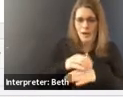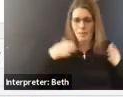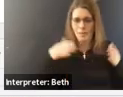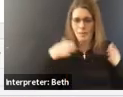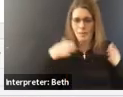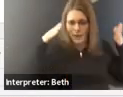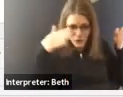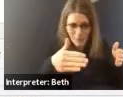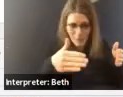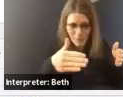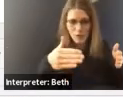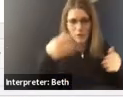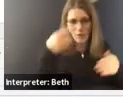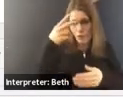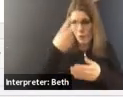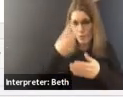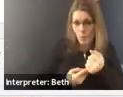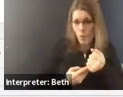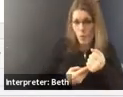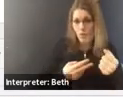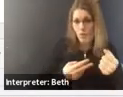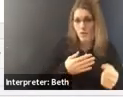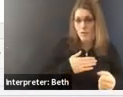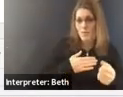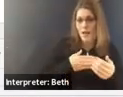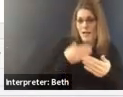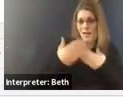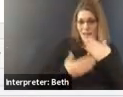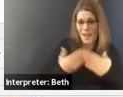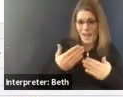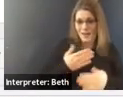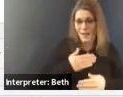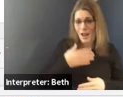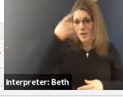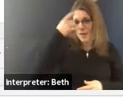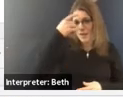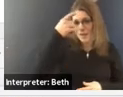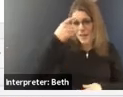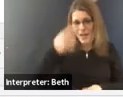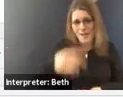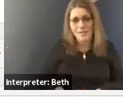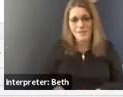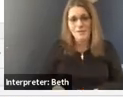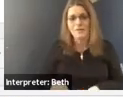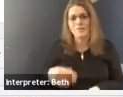think, all right? But I was going the easy route here, and I went with the